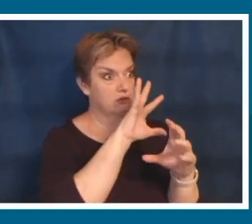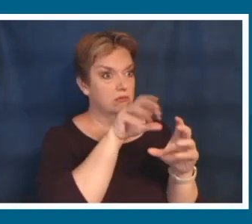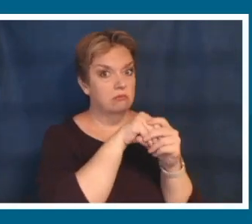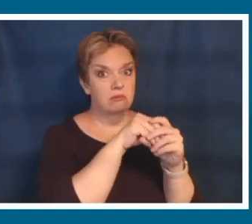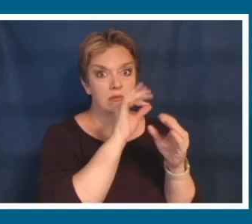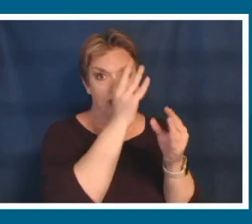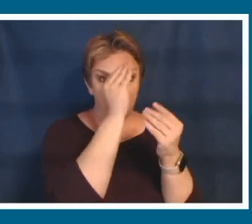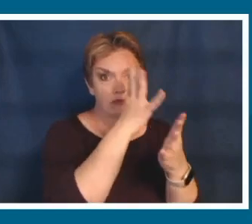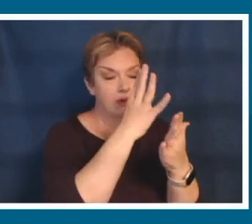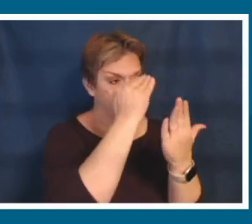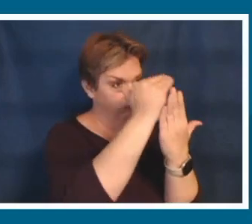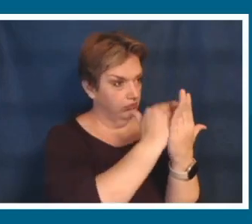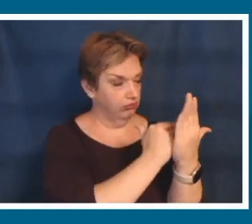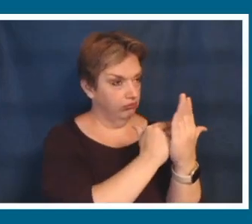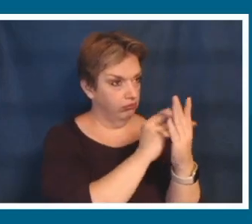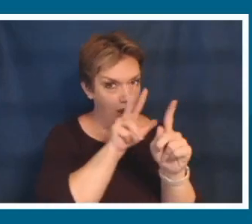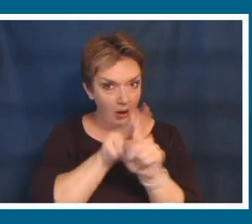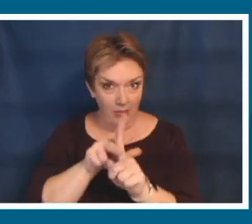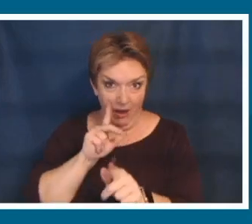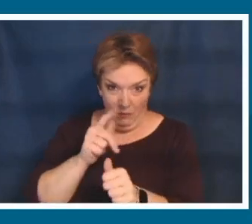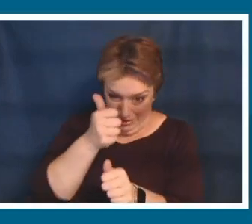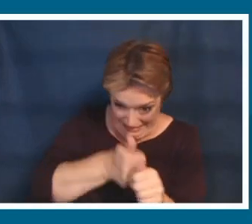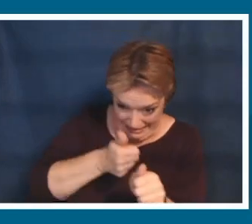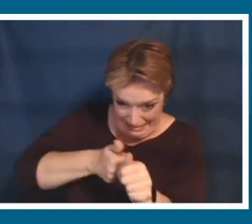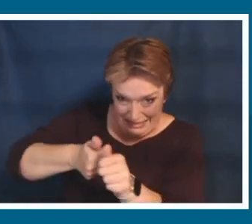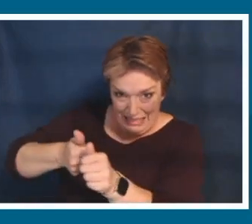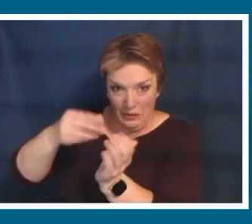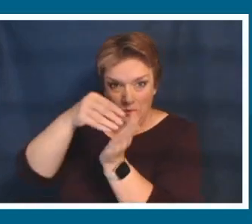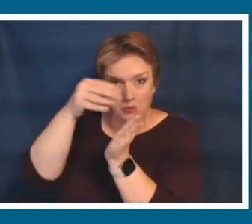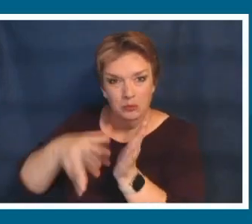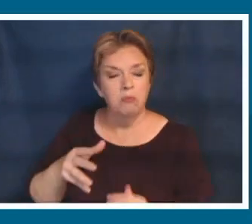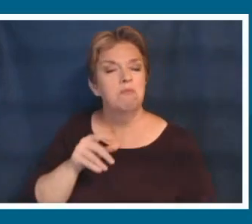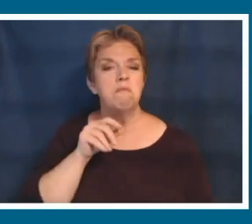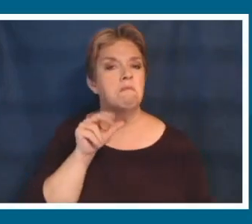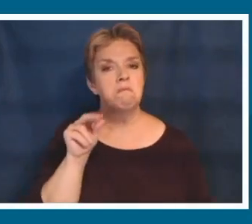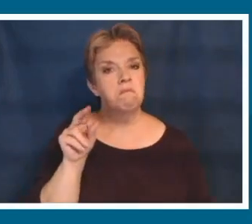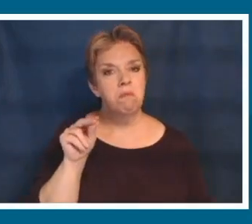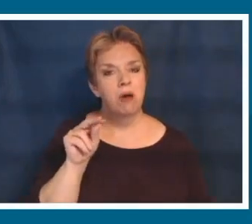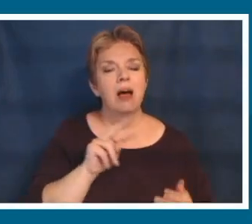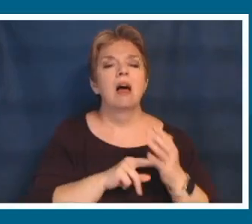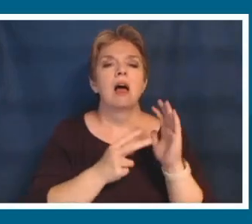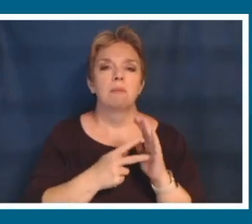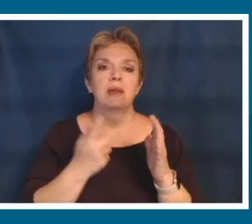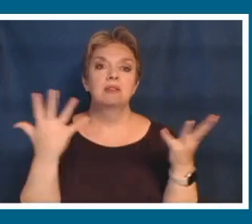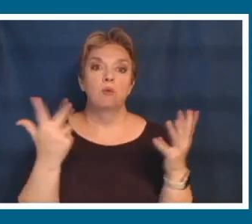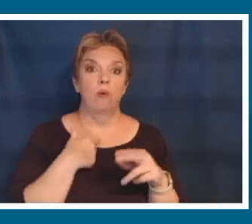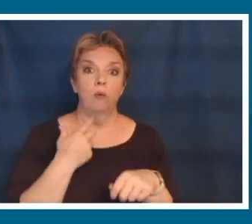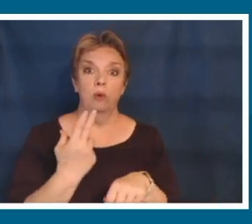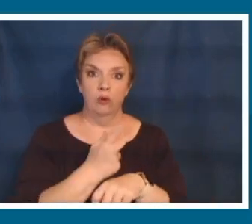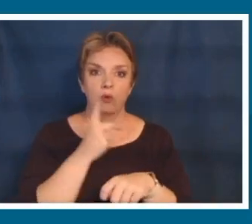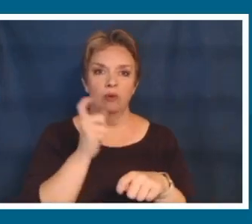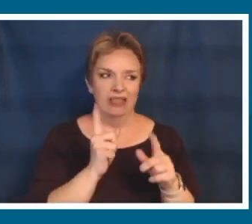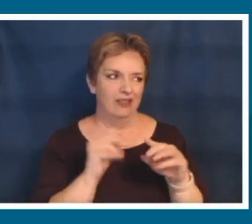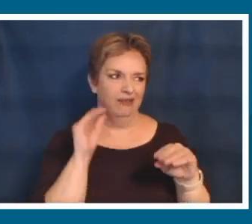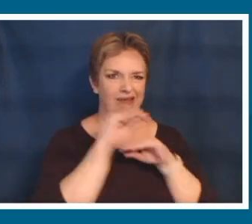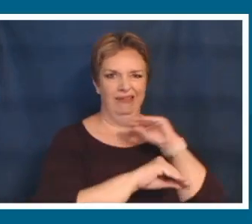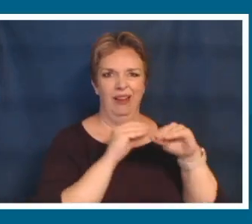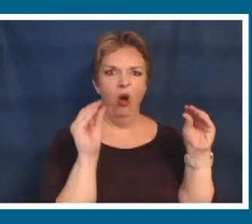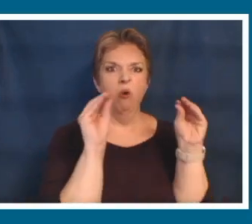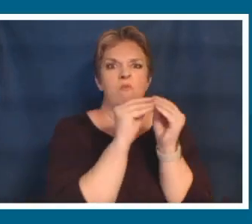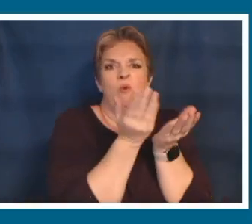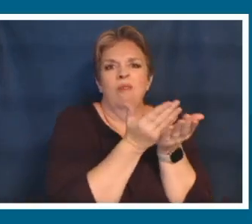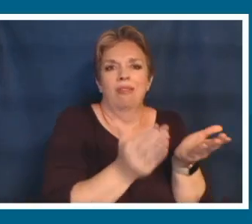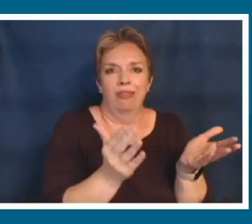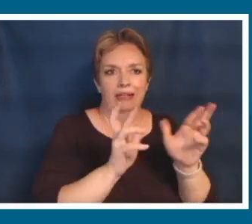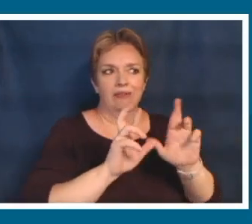need to expand our primary source collections and what we use. And so a great example that I was just